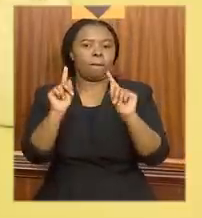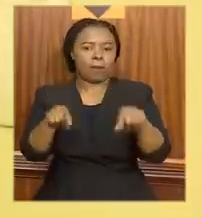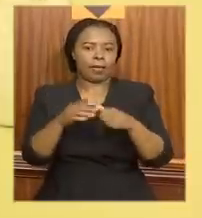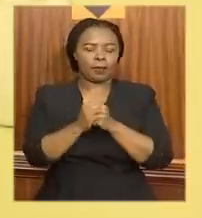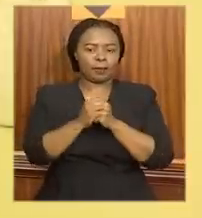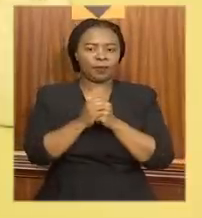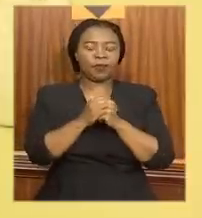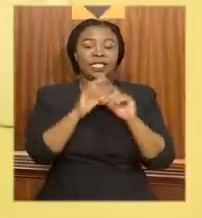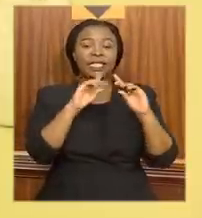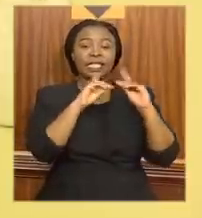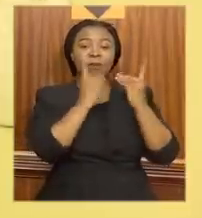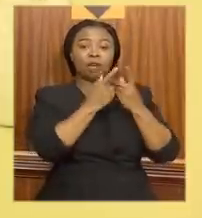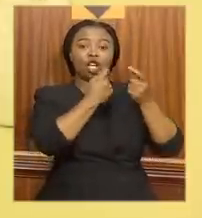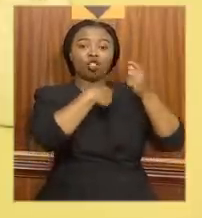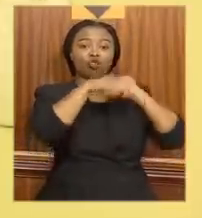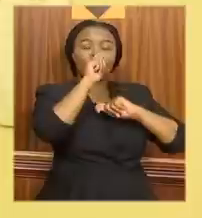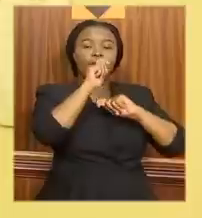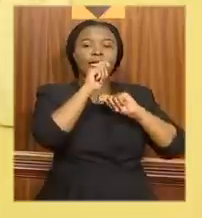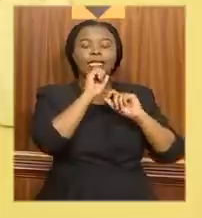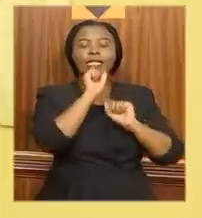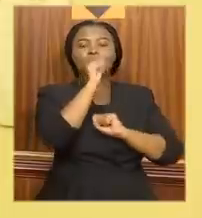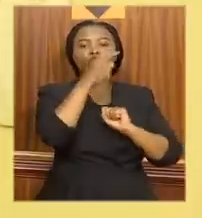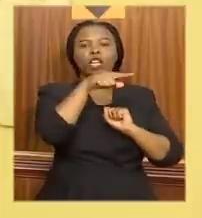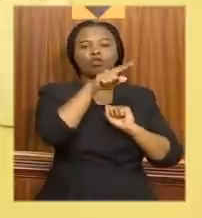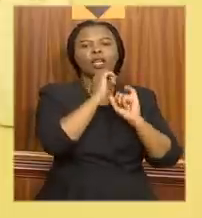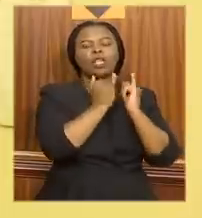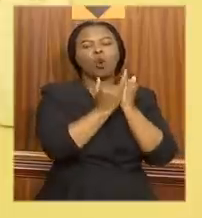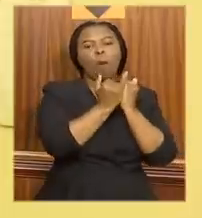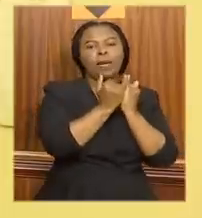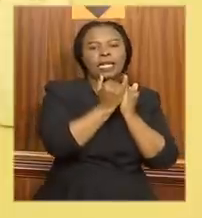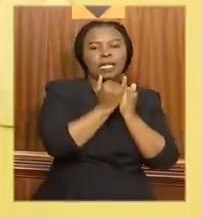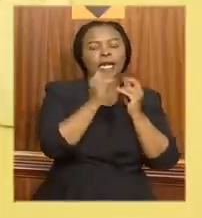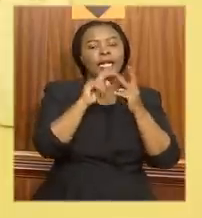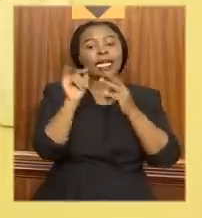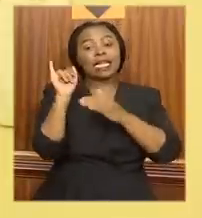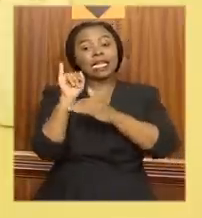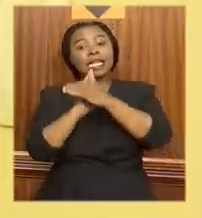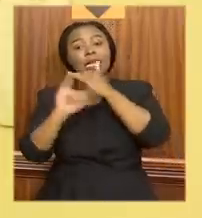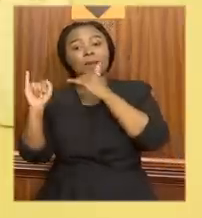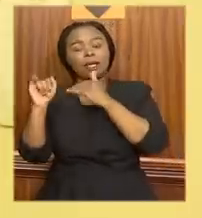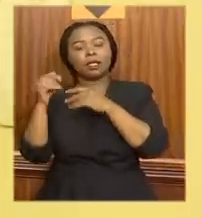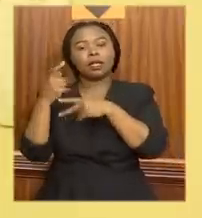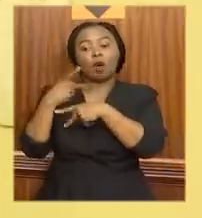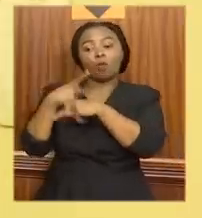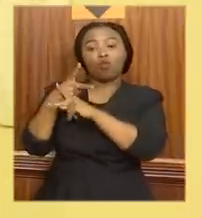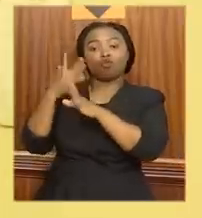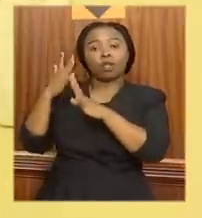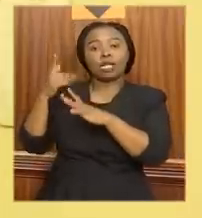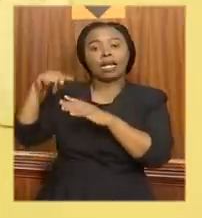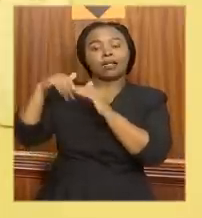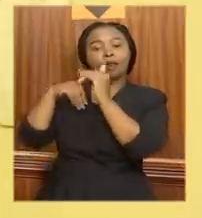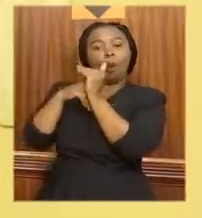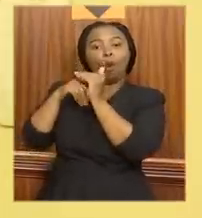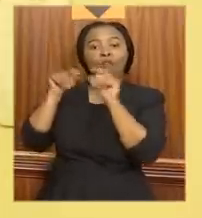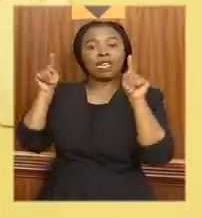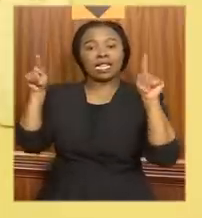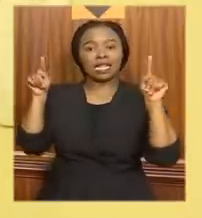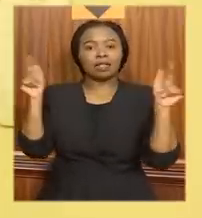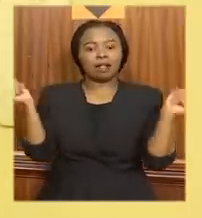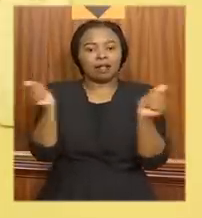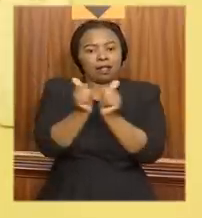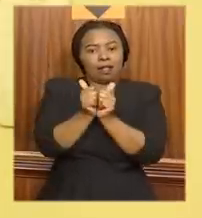of Trade, Industry and Competition, together with the Independent Power Producers Office, will provide